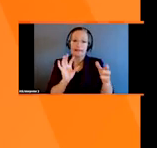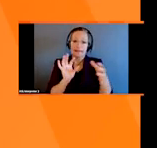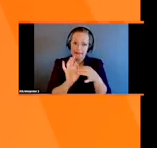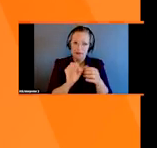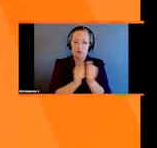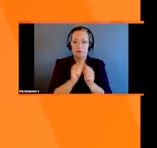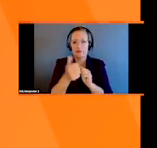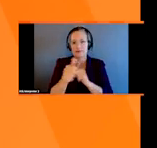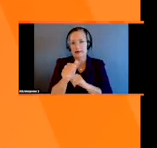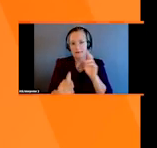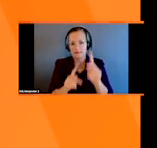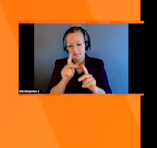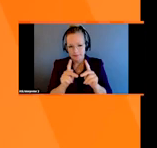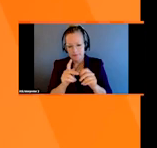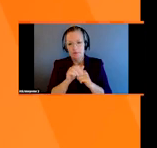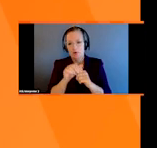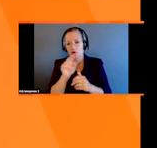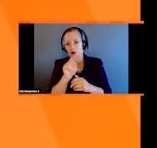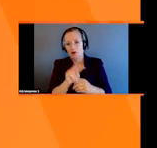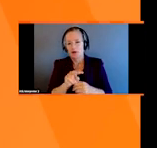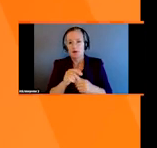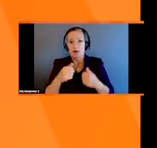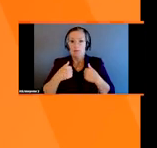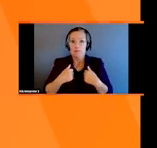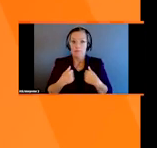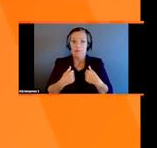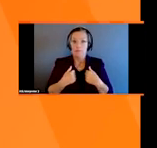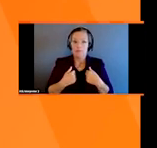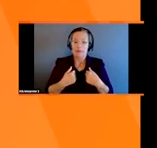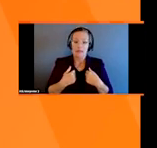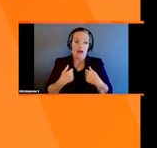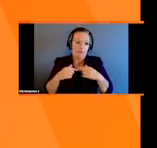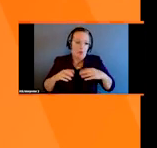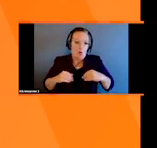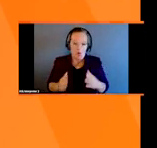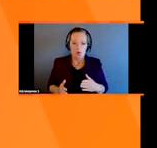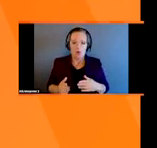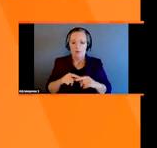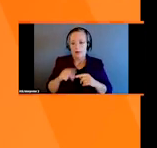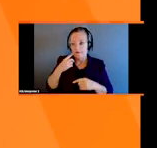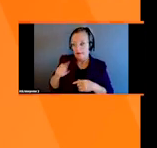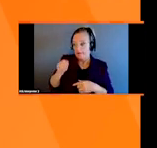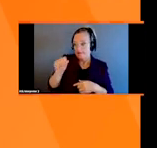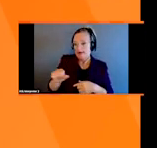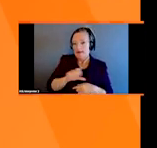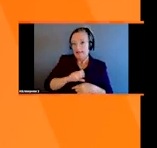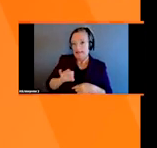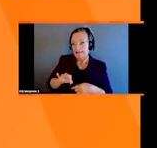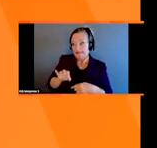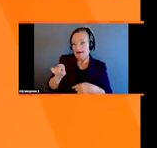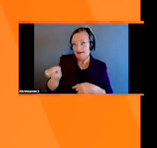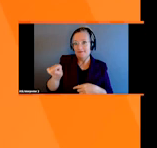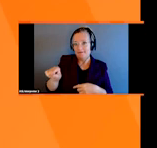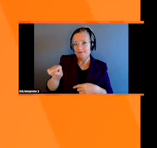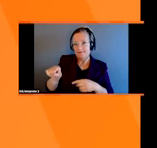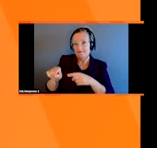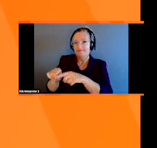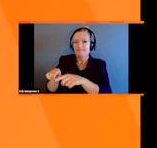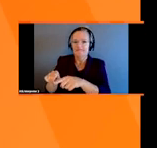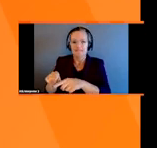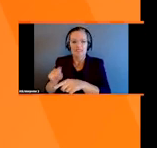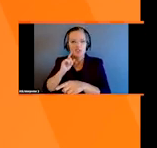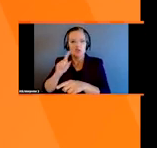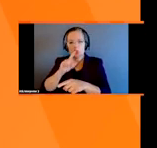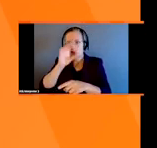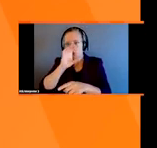If I'm one of the owners here, but if I was paying an employee to do this, I would say, here's how much that we're paying this person to do. Here's